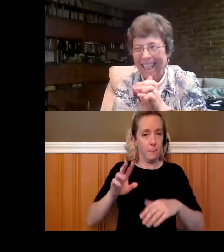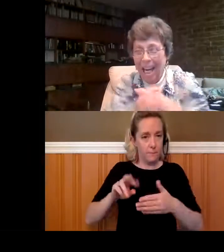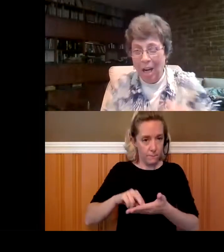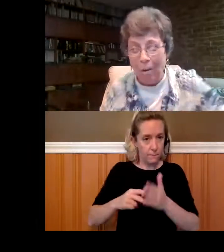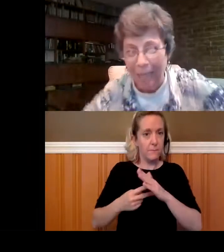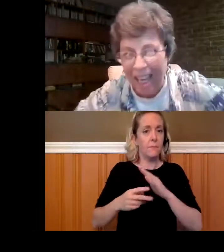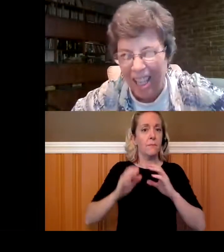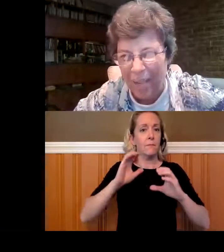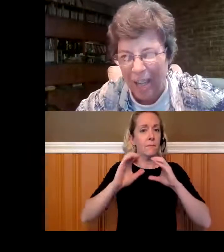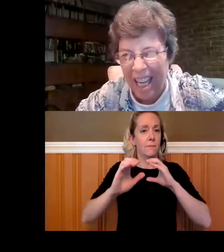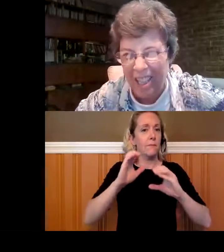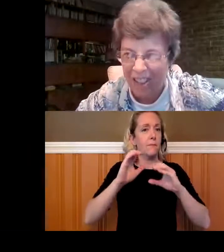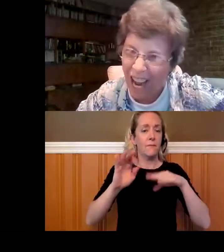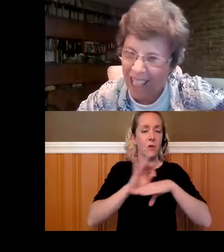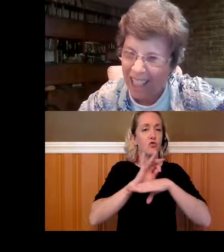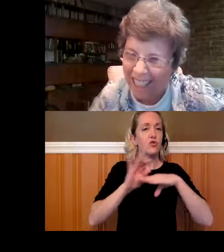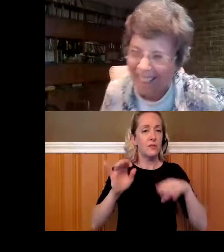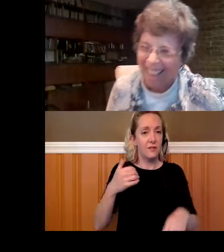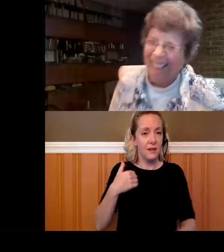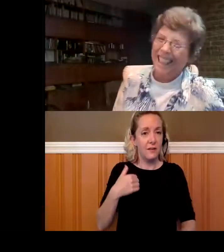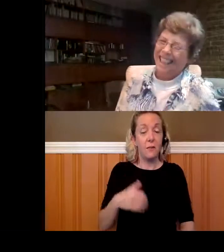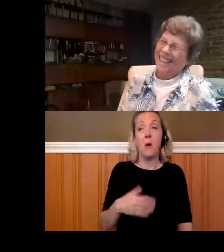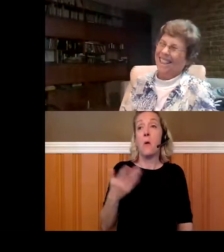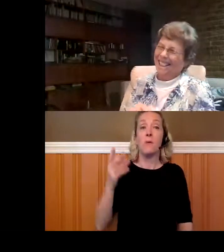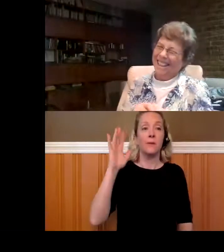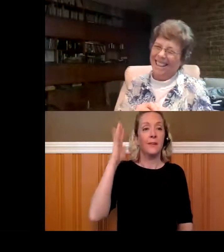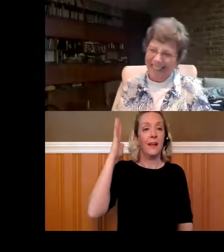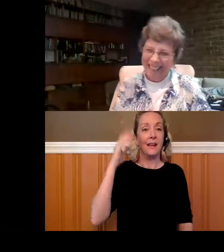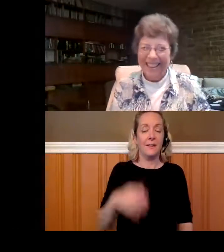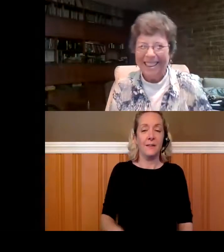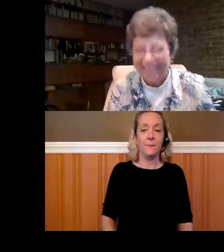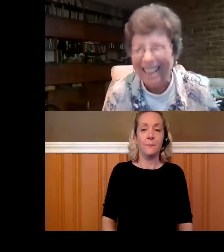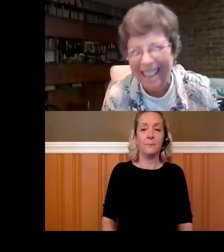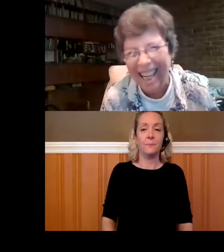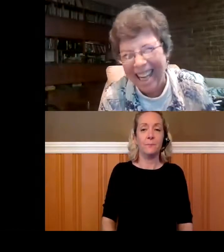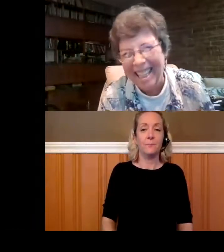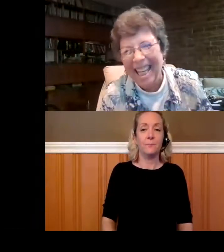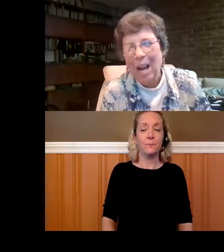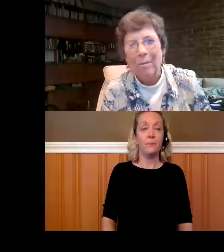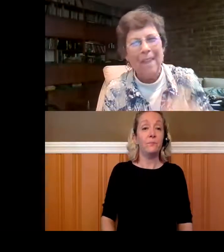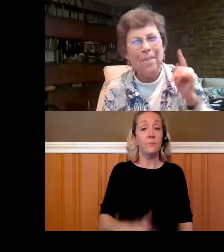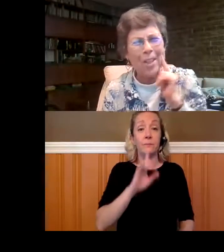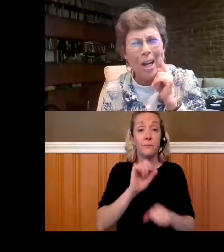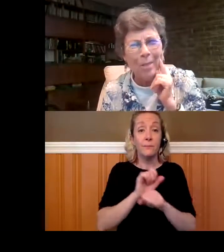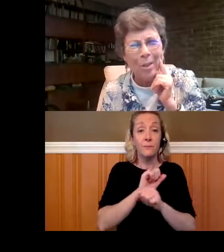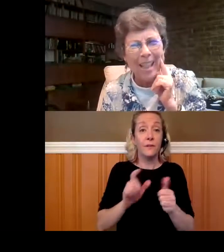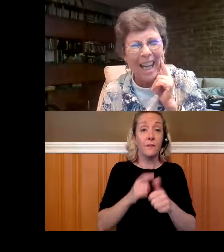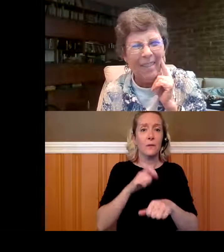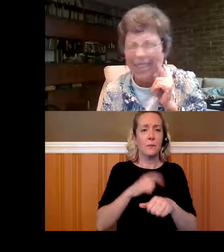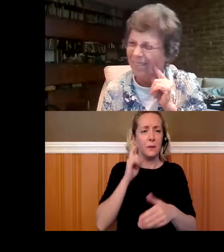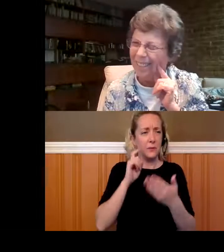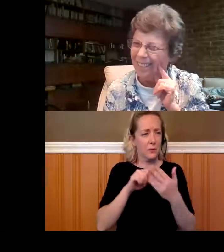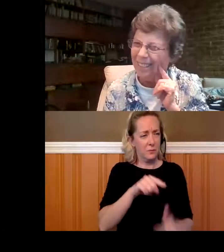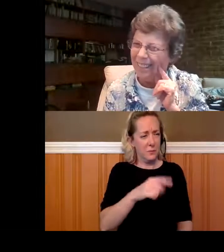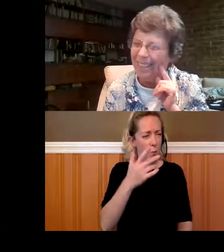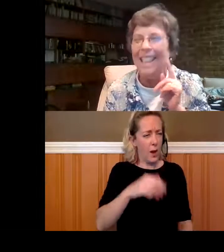communication strategy. Cool. Bingo for me. You. Yes. When I first saw him doing that, I'm thinking, what do you do? And then he explained to